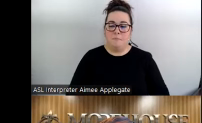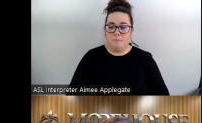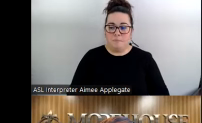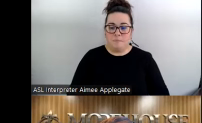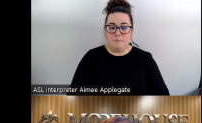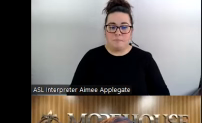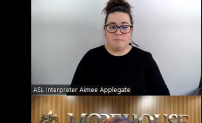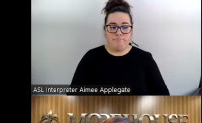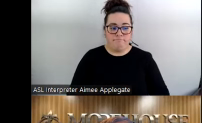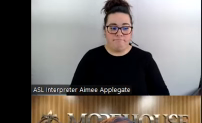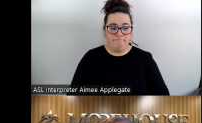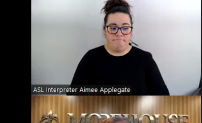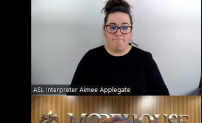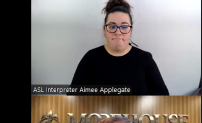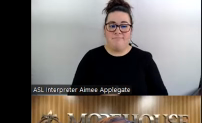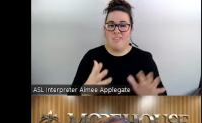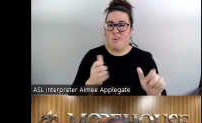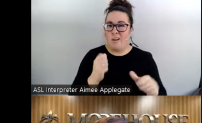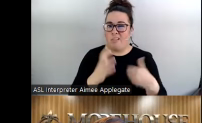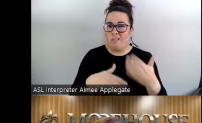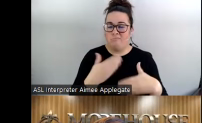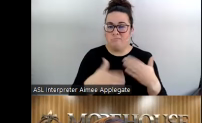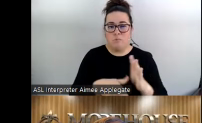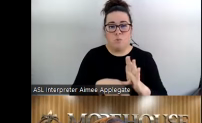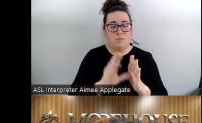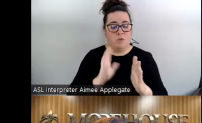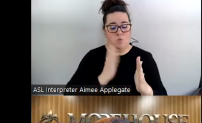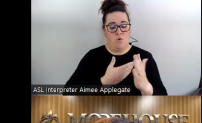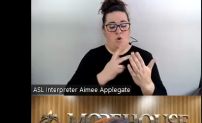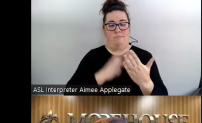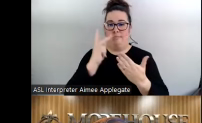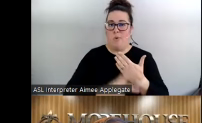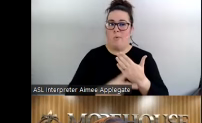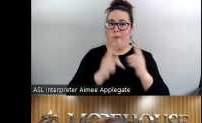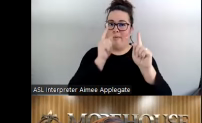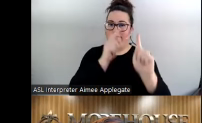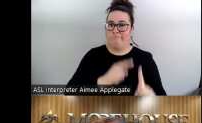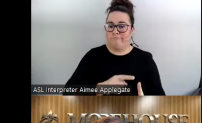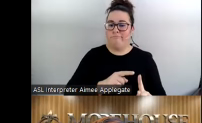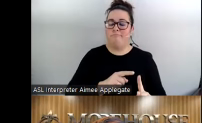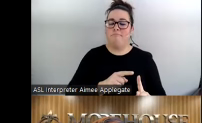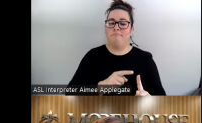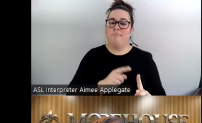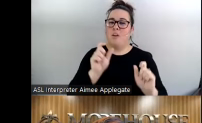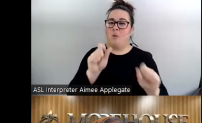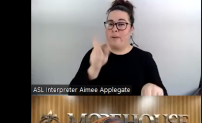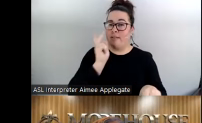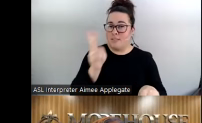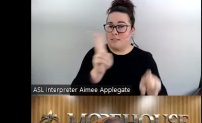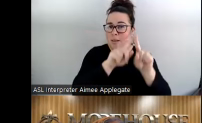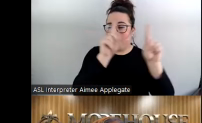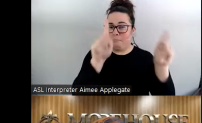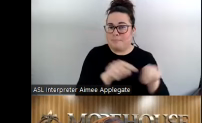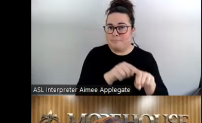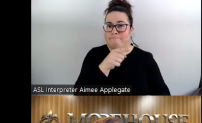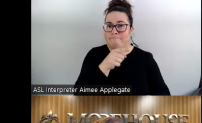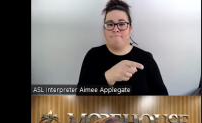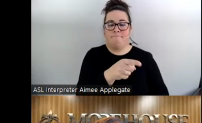So to quickly run through our program objectives, and they're on the screen for you, but I'll just highlight the